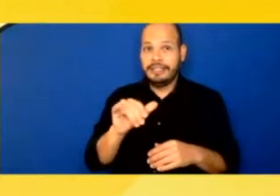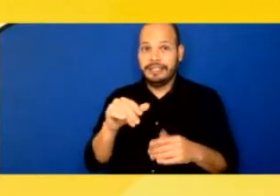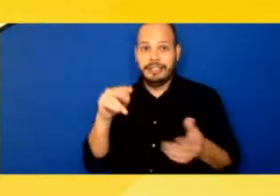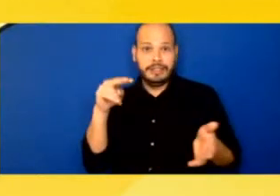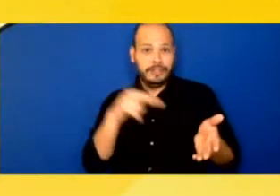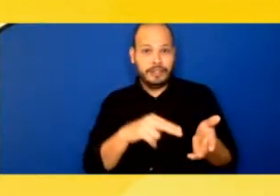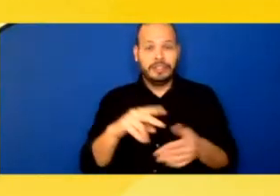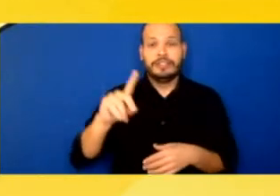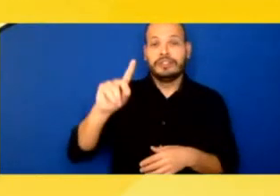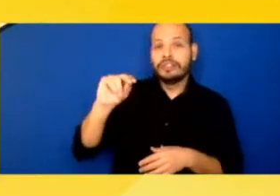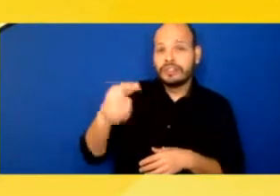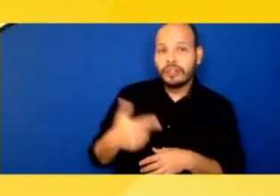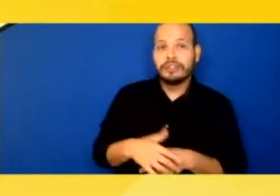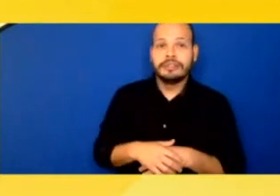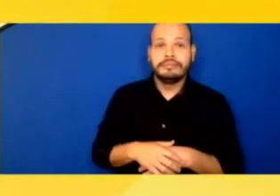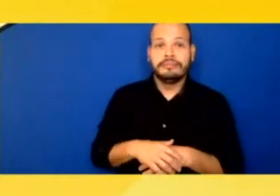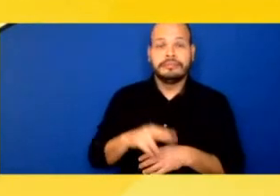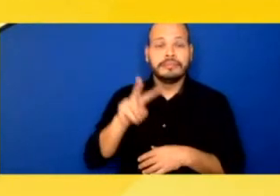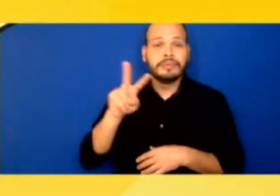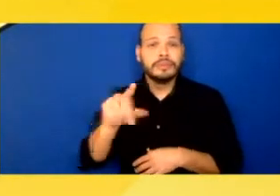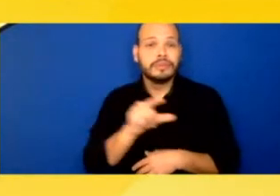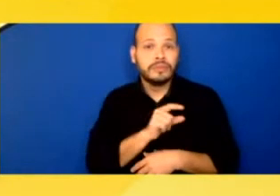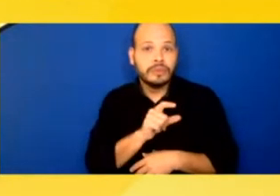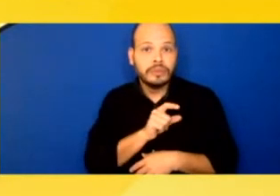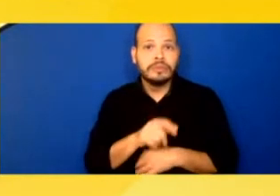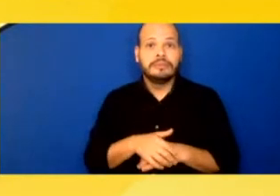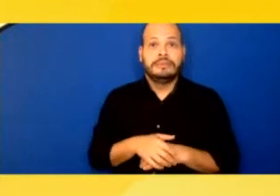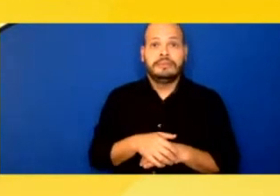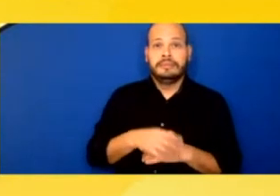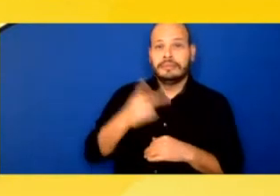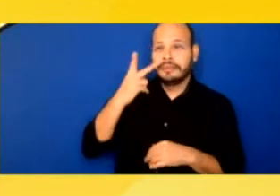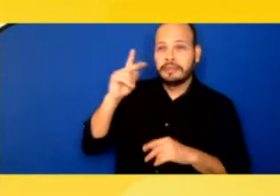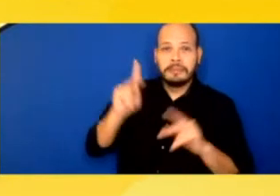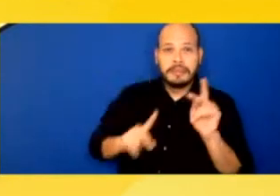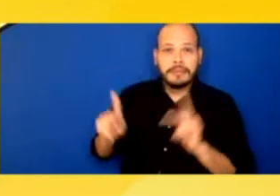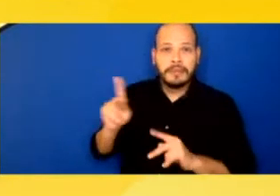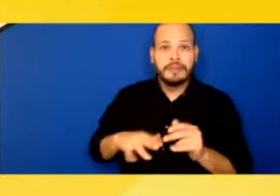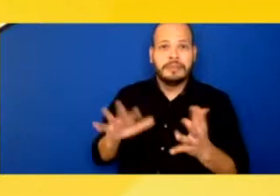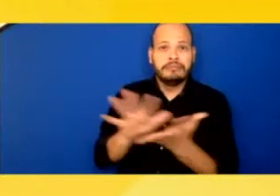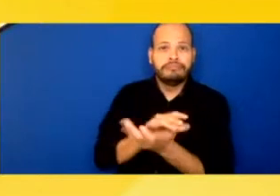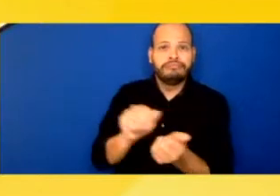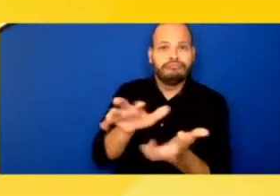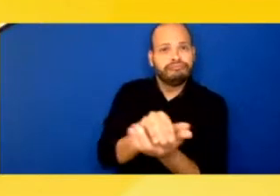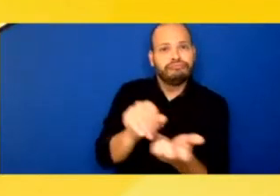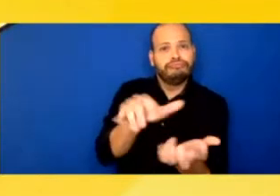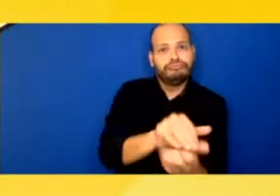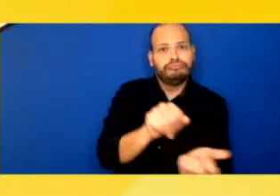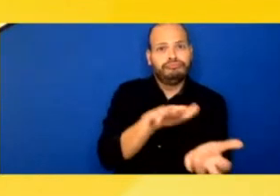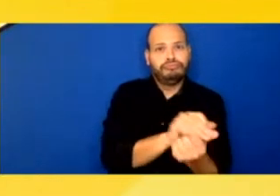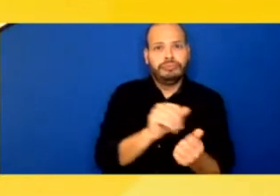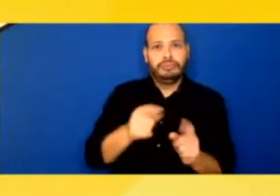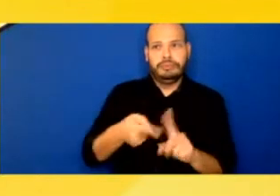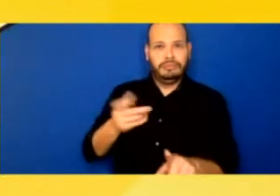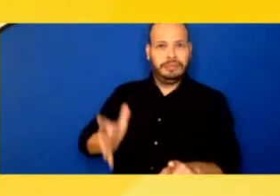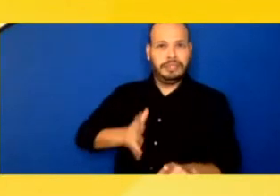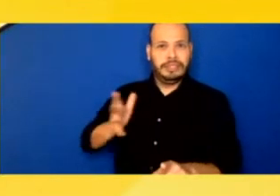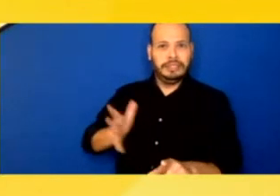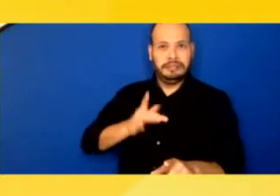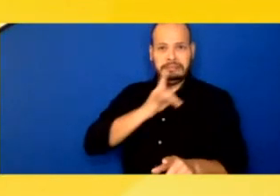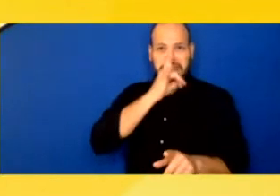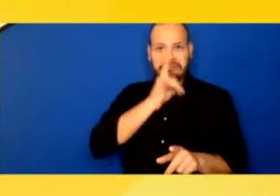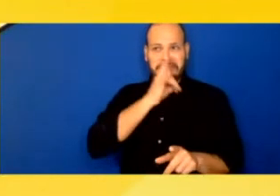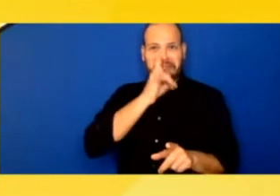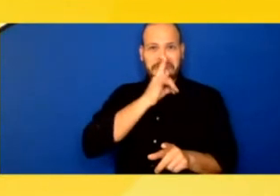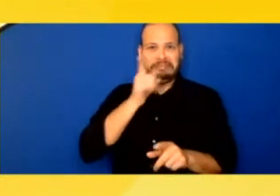from governors' mansions and even sometimes from the White House, and they would simply say, white and black, ain't